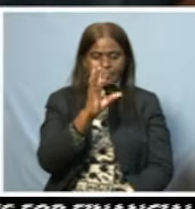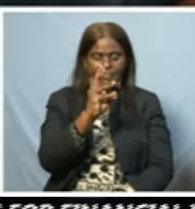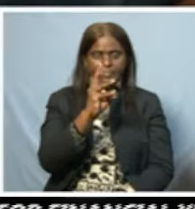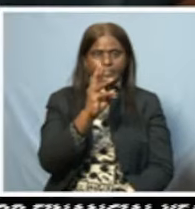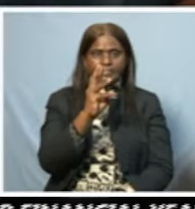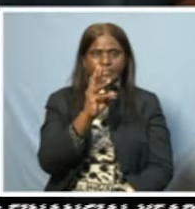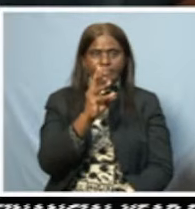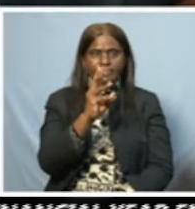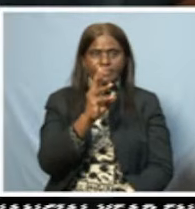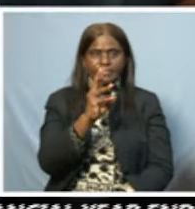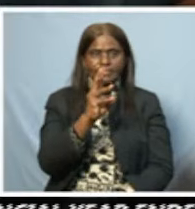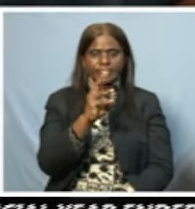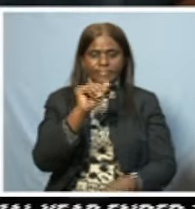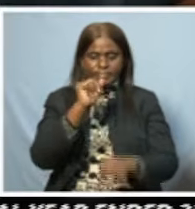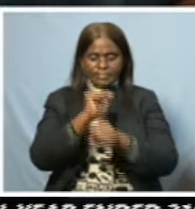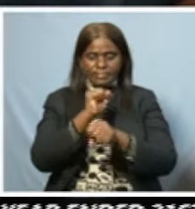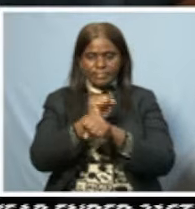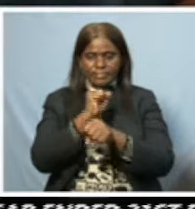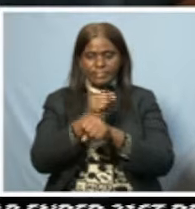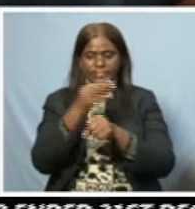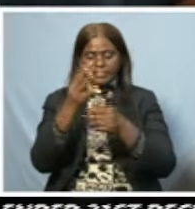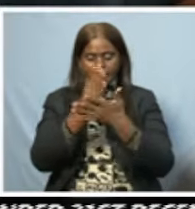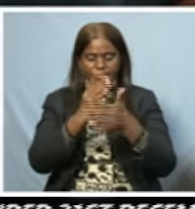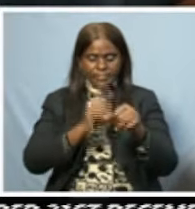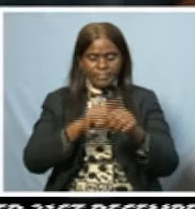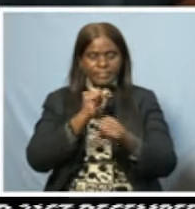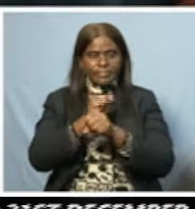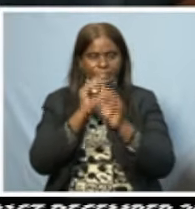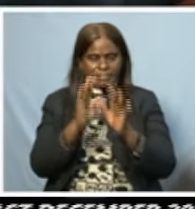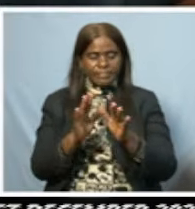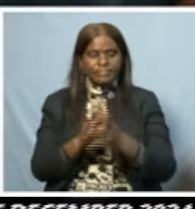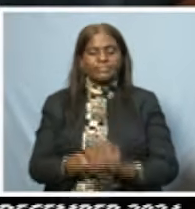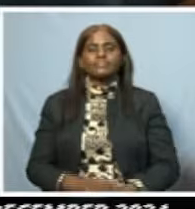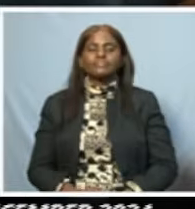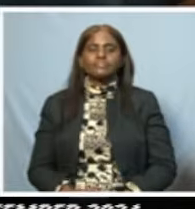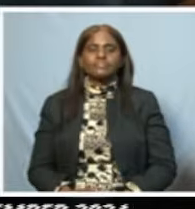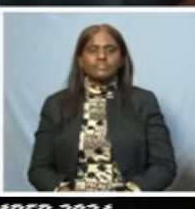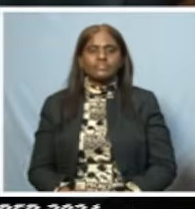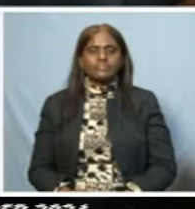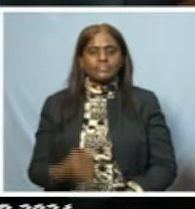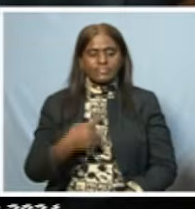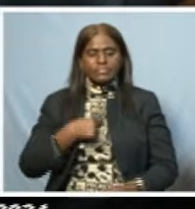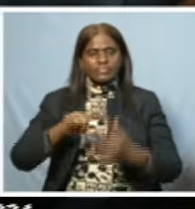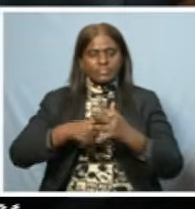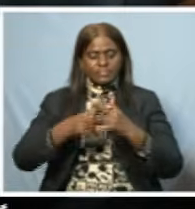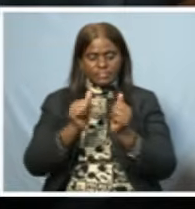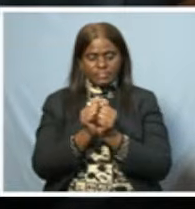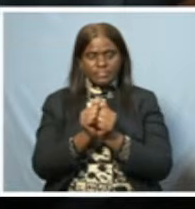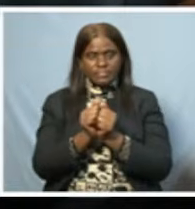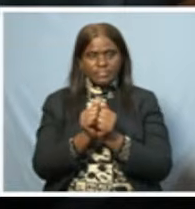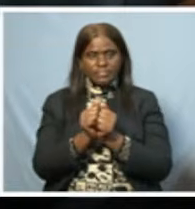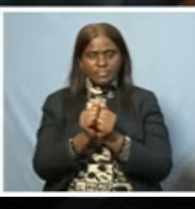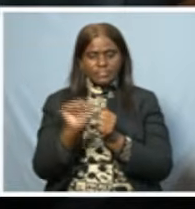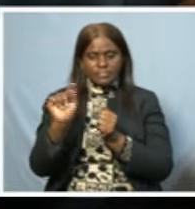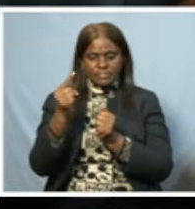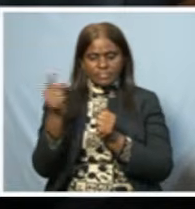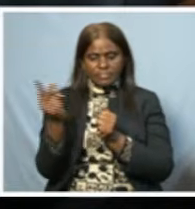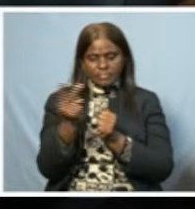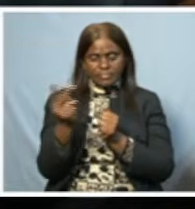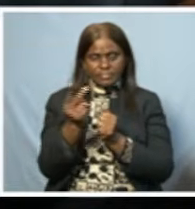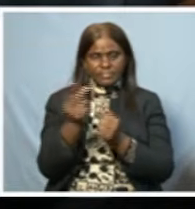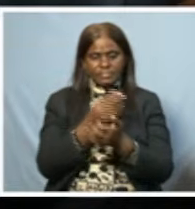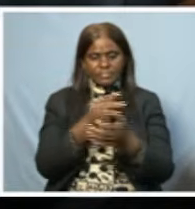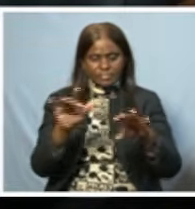appendix, employment of temporary workers casualization. I'll start with the first two, failure to